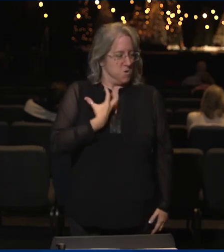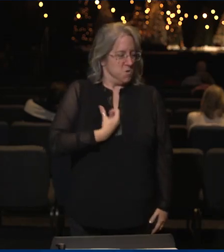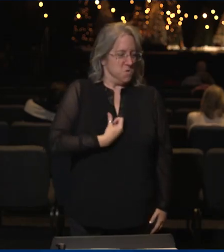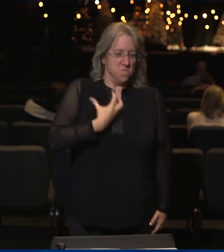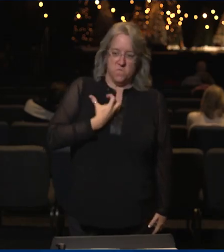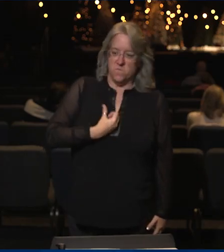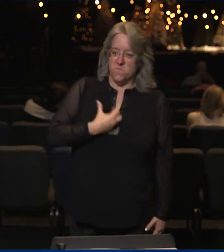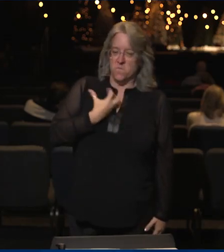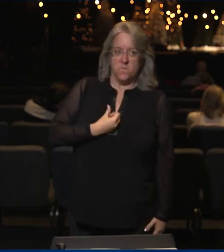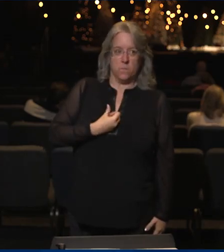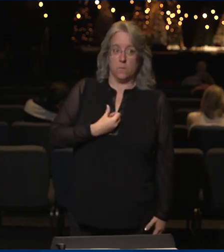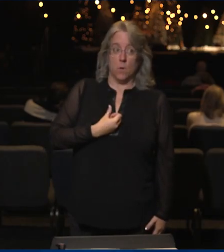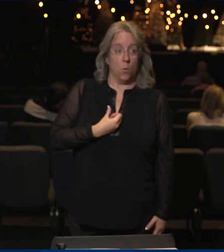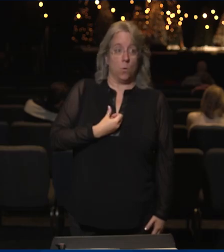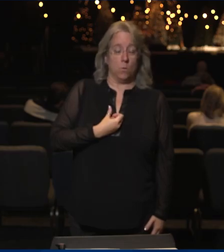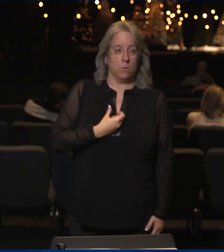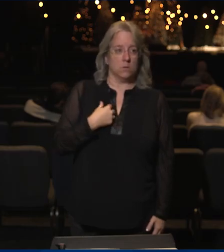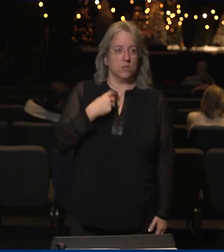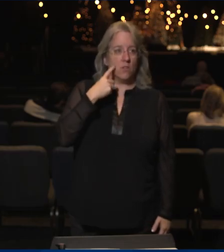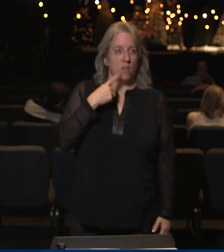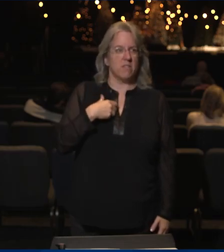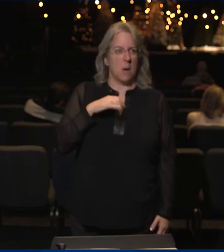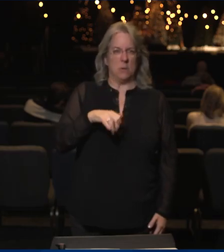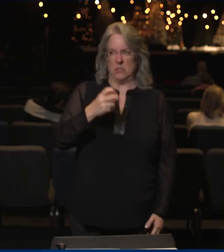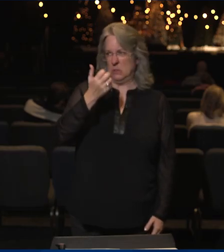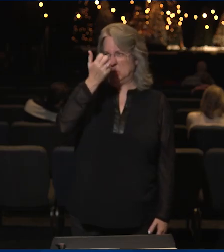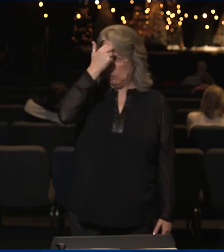She actually said, like, I thought that was dumb.